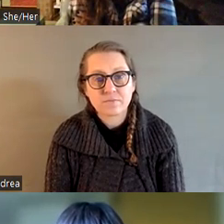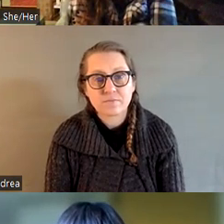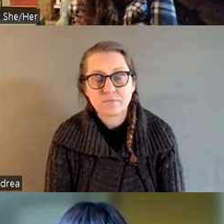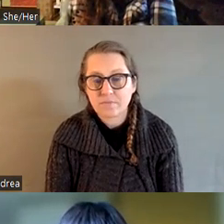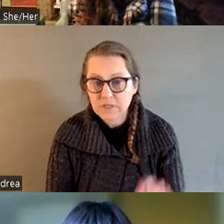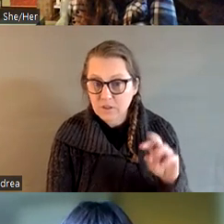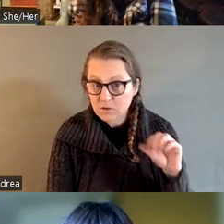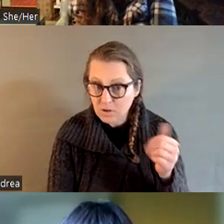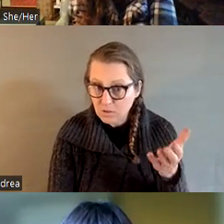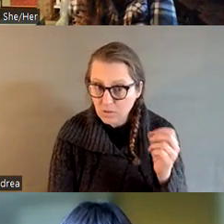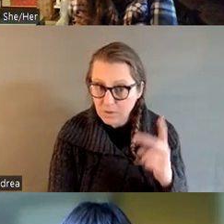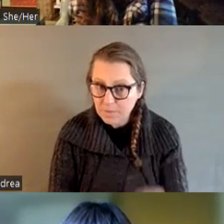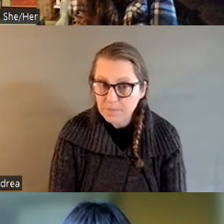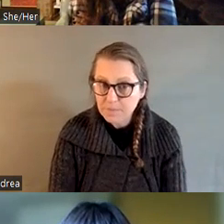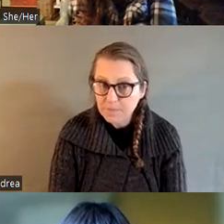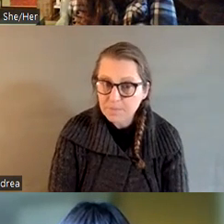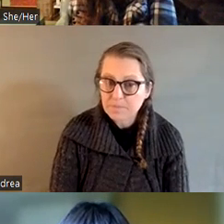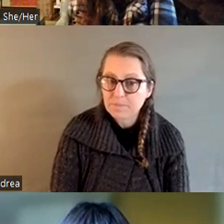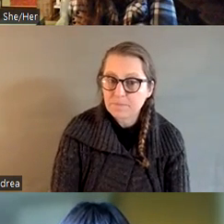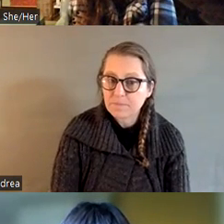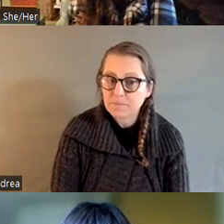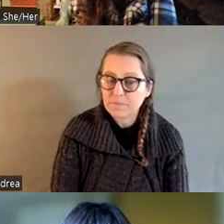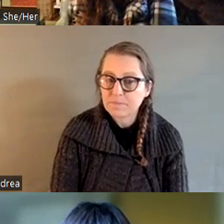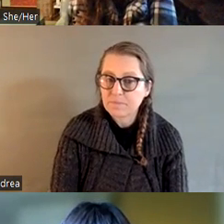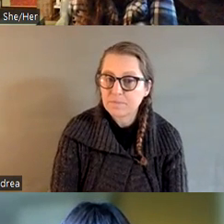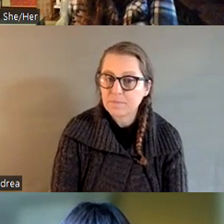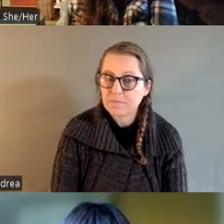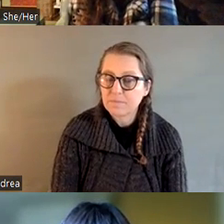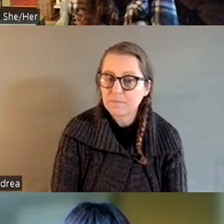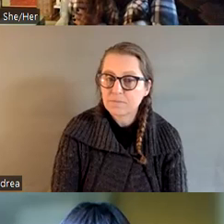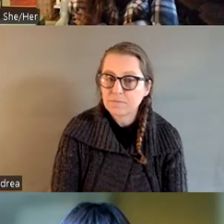Tirsa? Okay, go ahead. Thank you, Tirsa. Commissioner Tirsa.